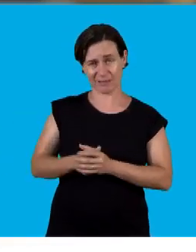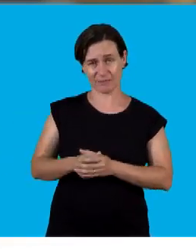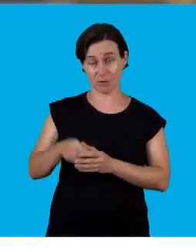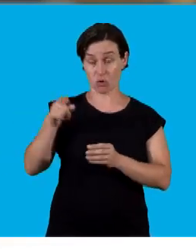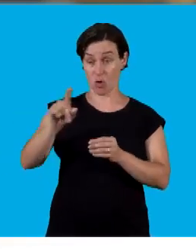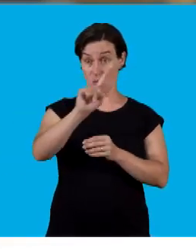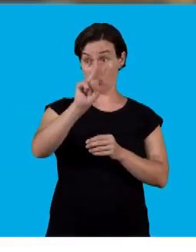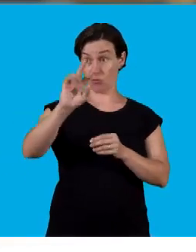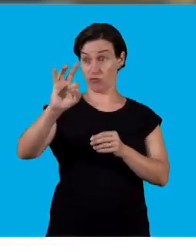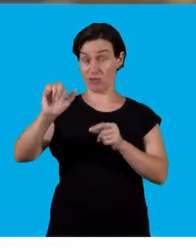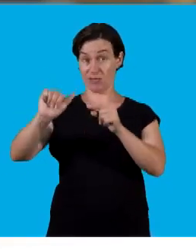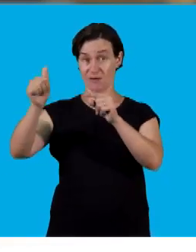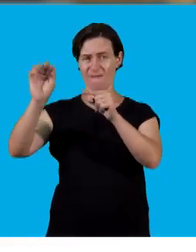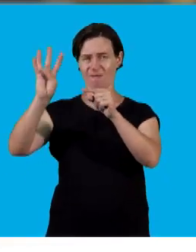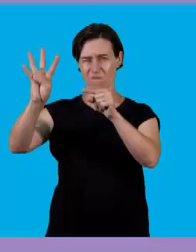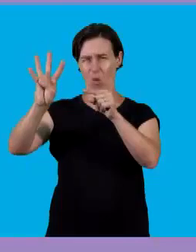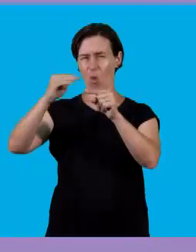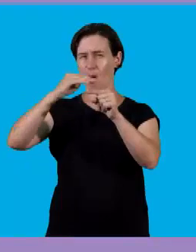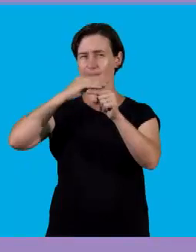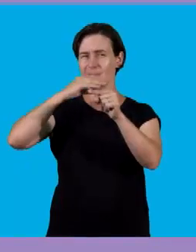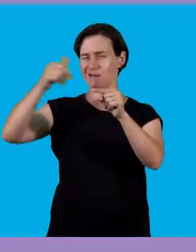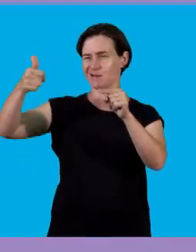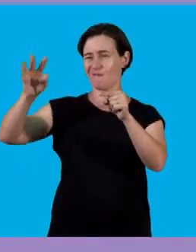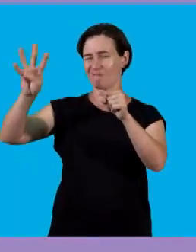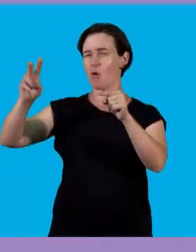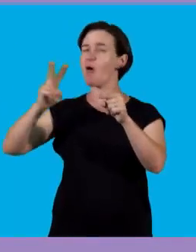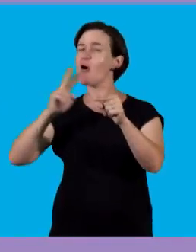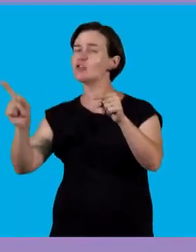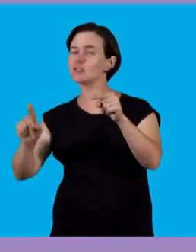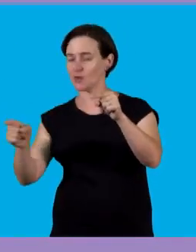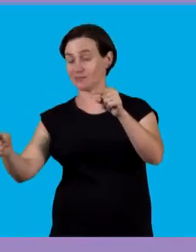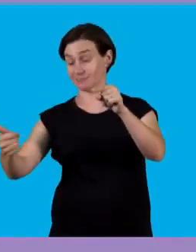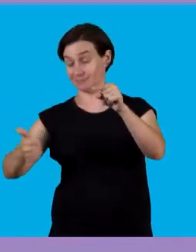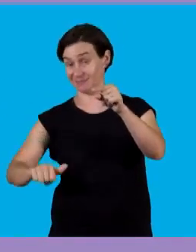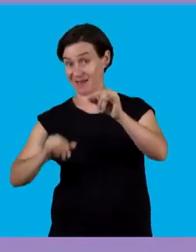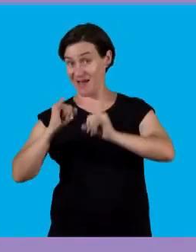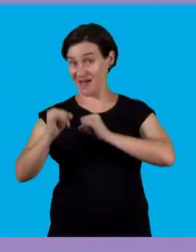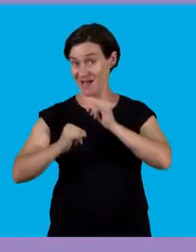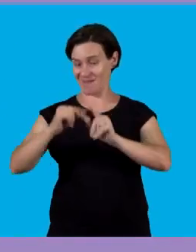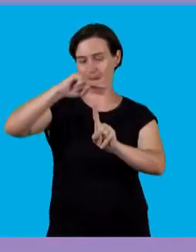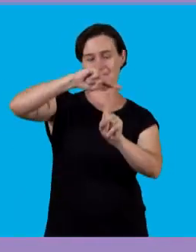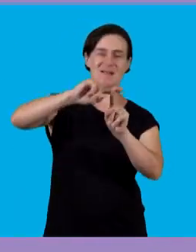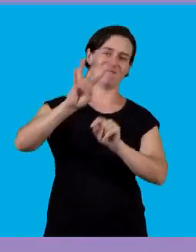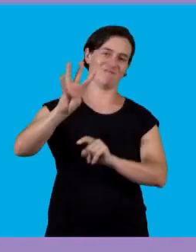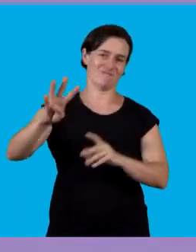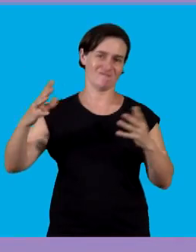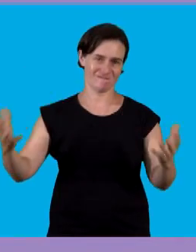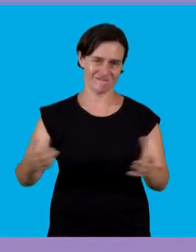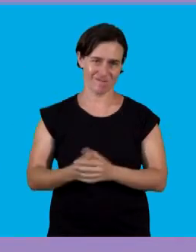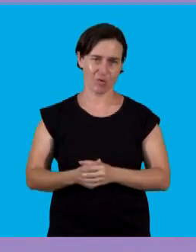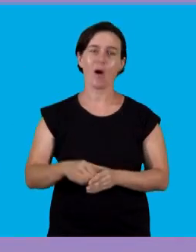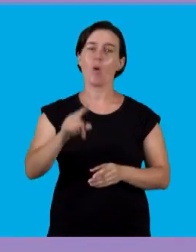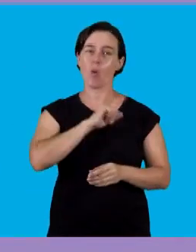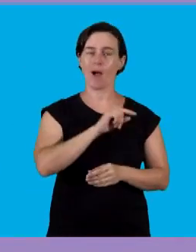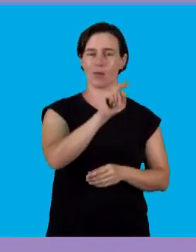the input value, we can get to that output value by just adding a 4, because as we can see, they